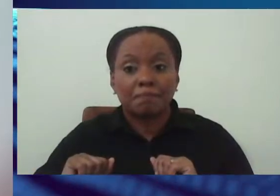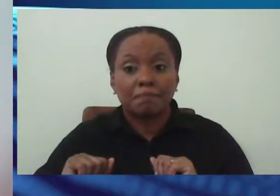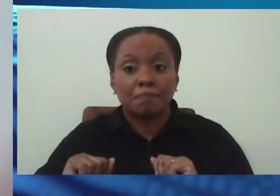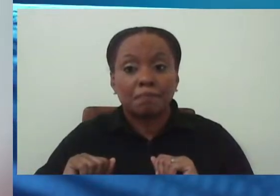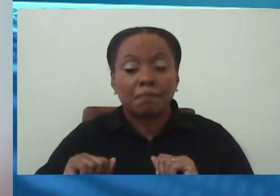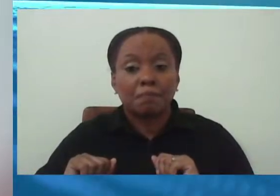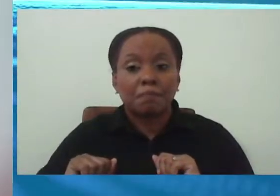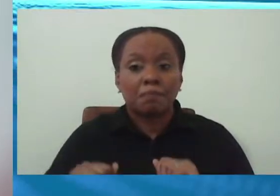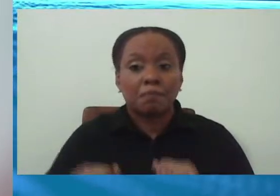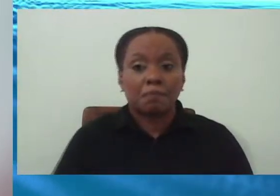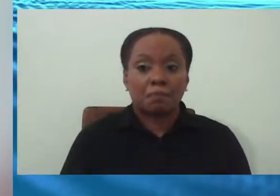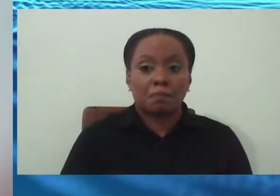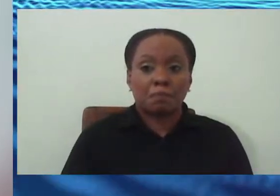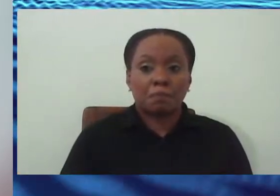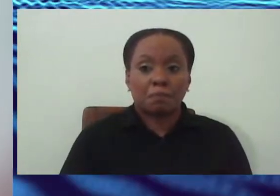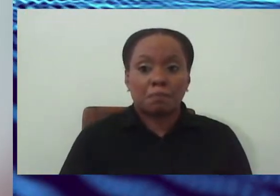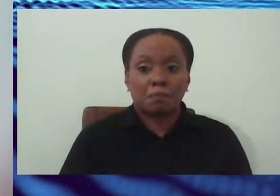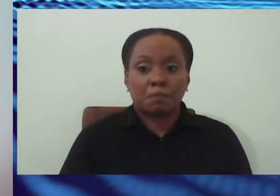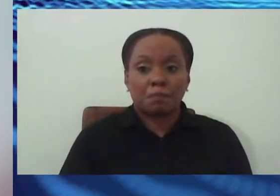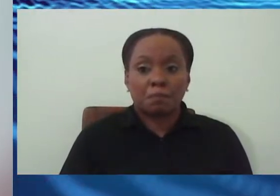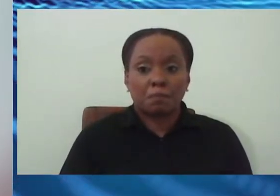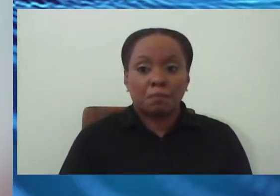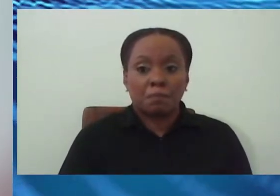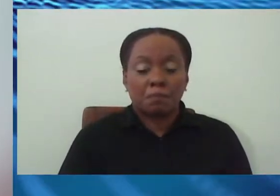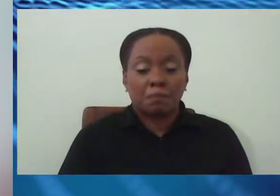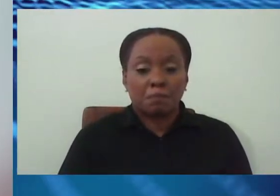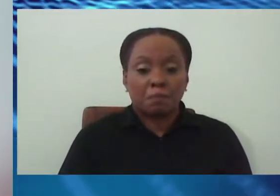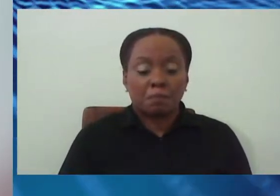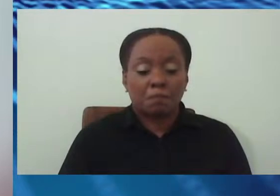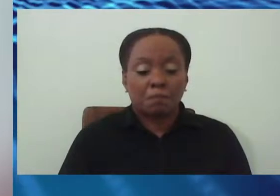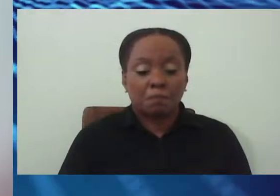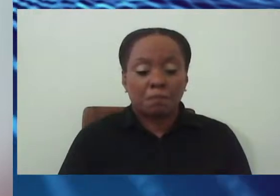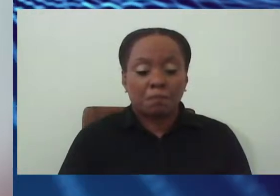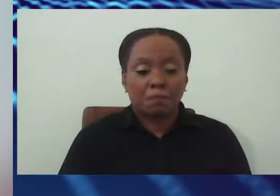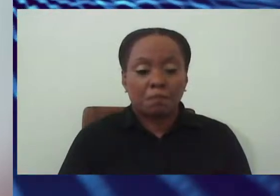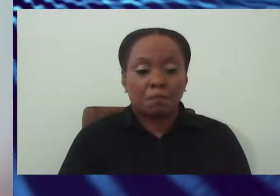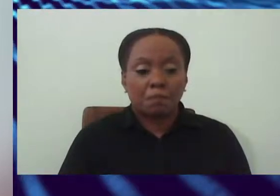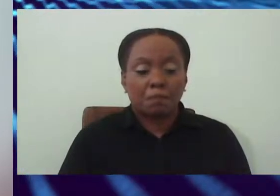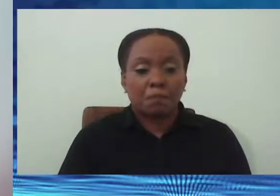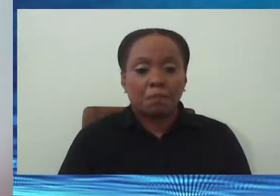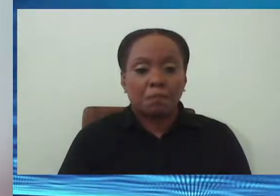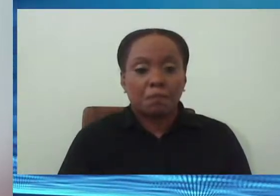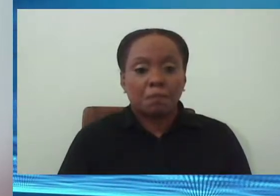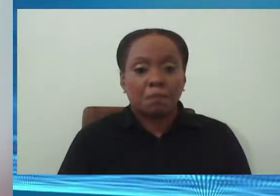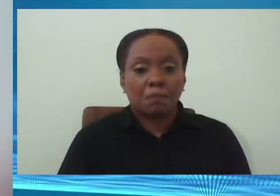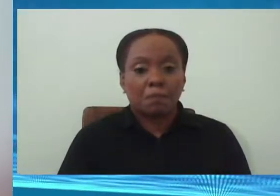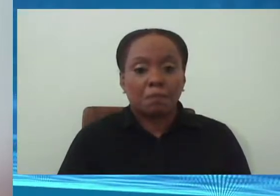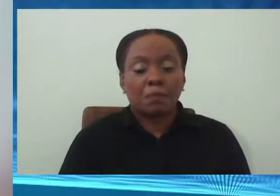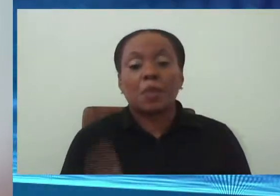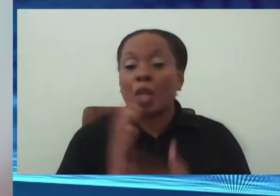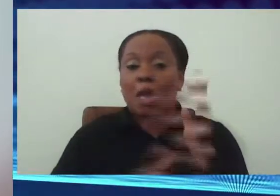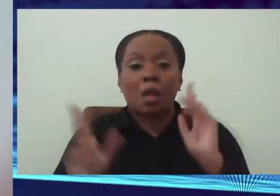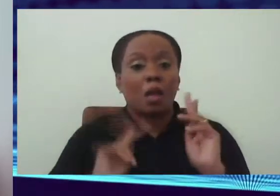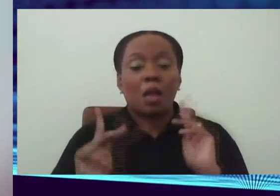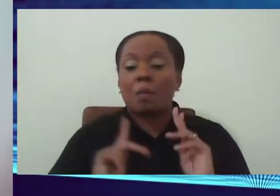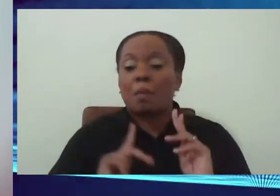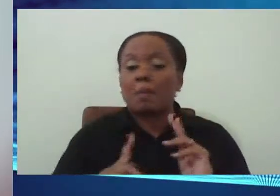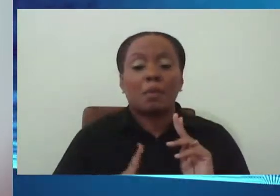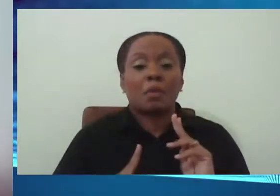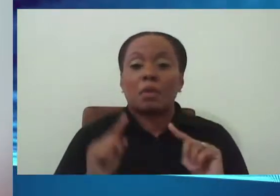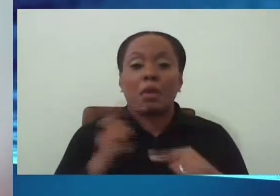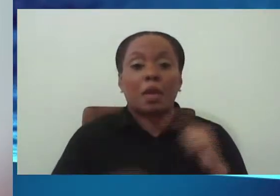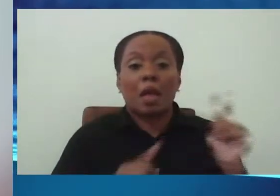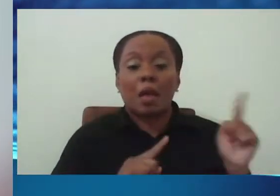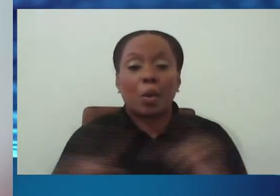persons in taking into account the reality that you've spoken to, being away from work, having questions about